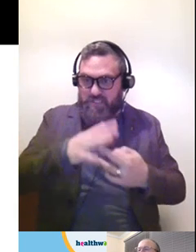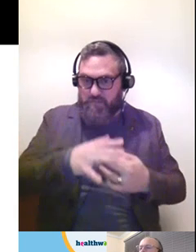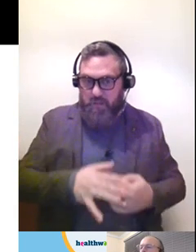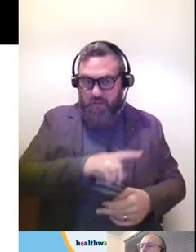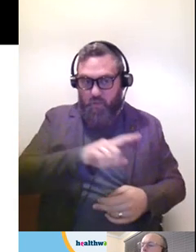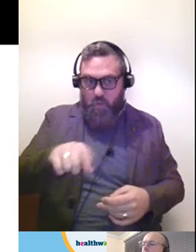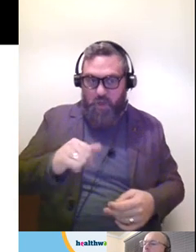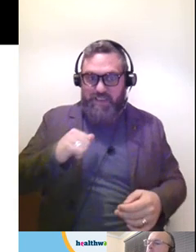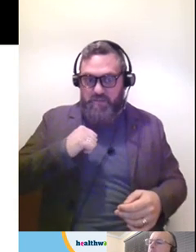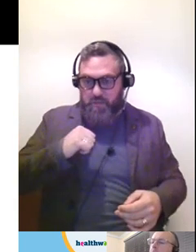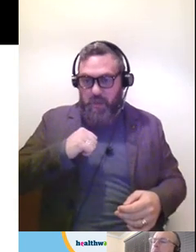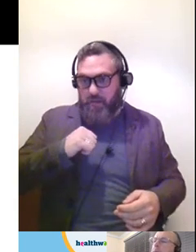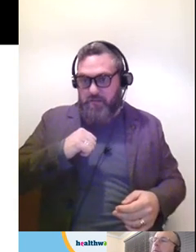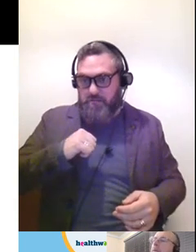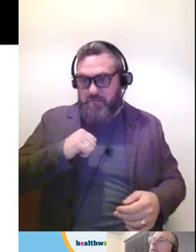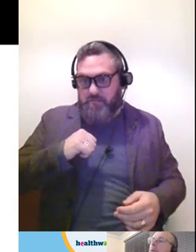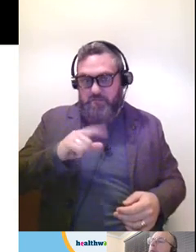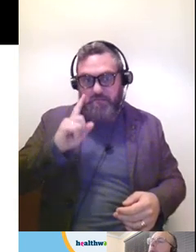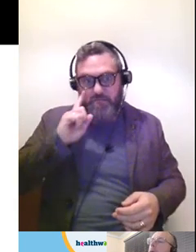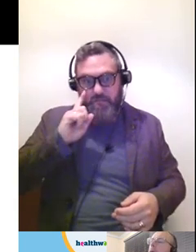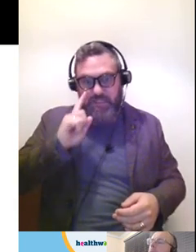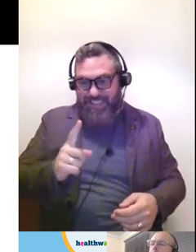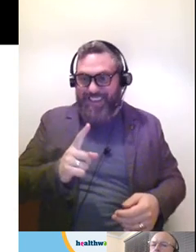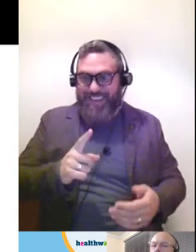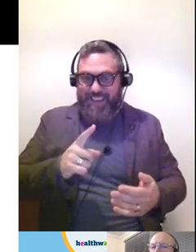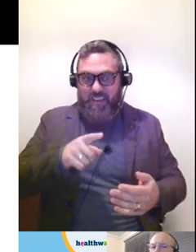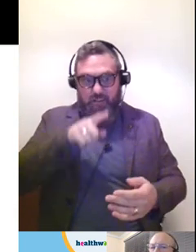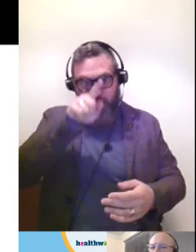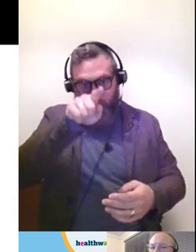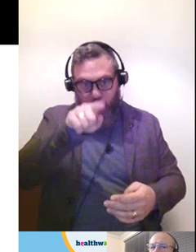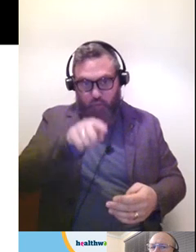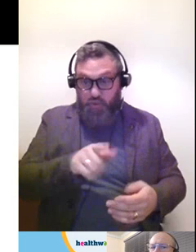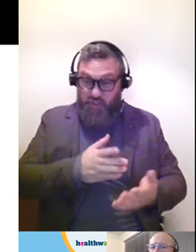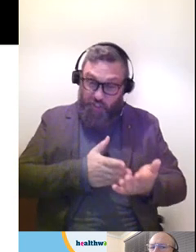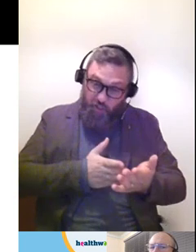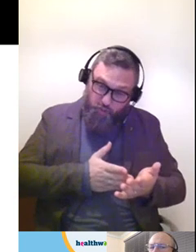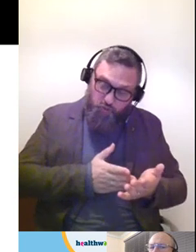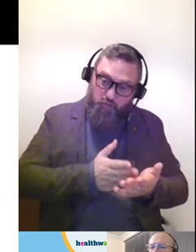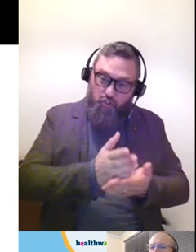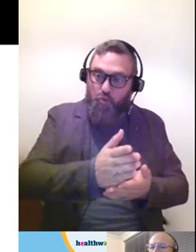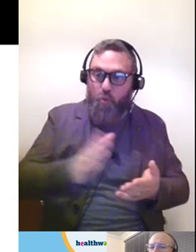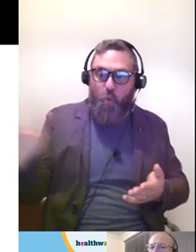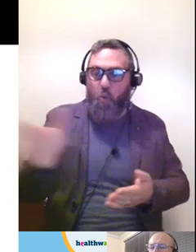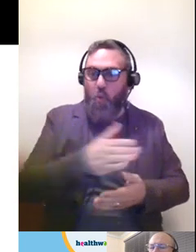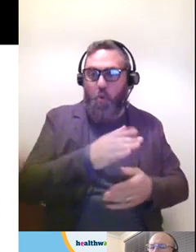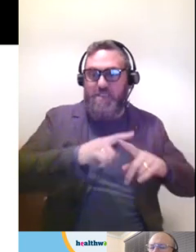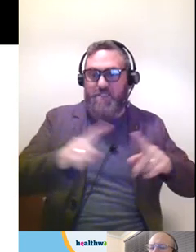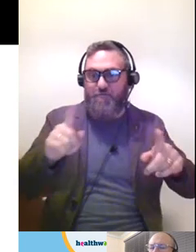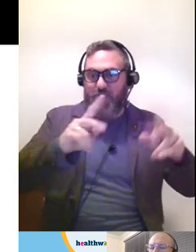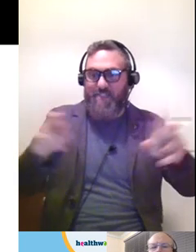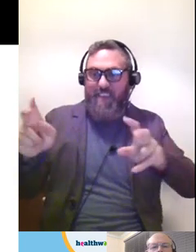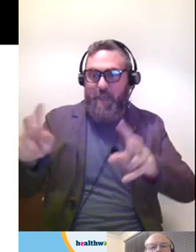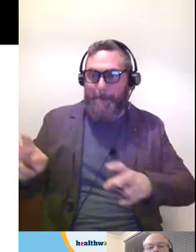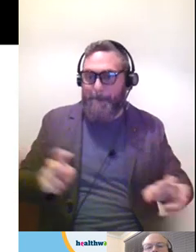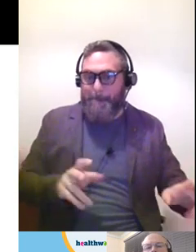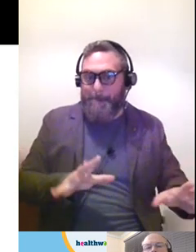we expect to see flowing all through the different themes that we have in the